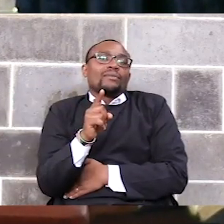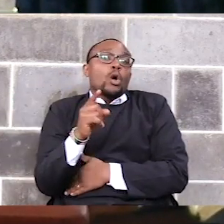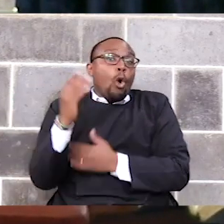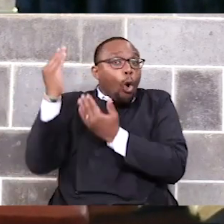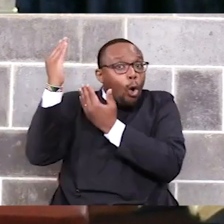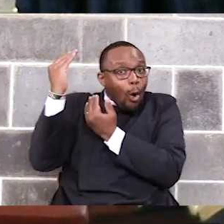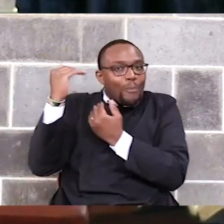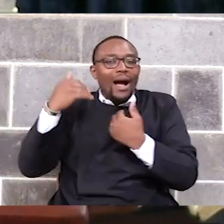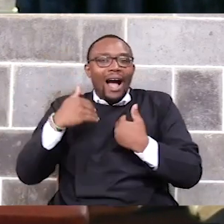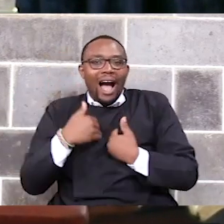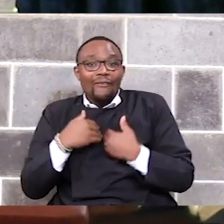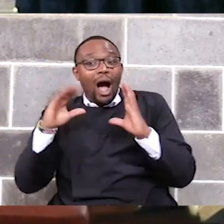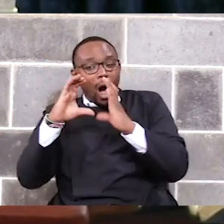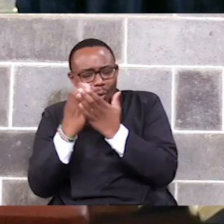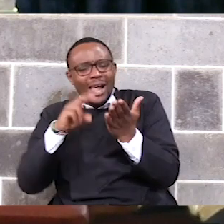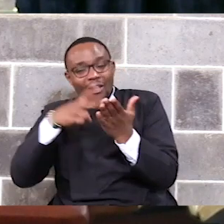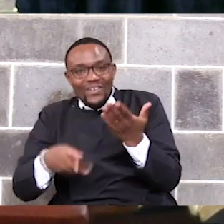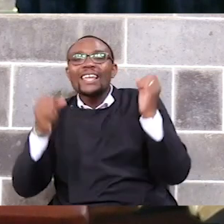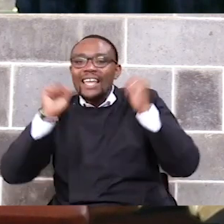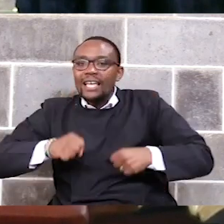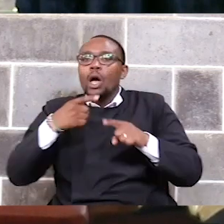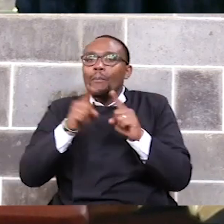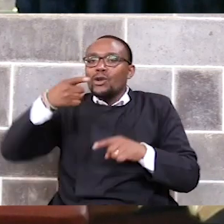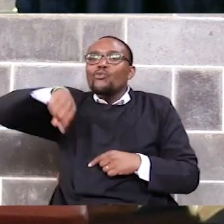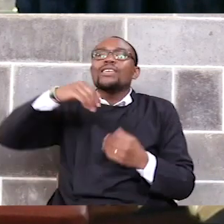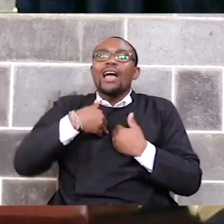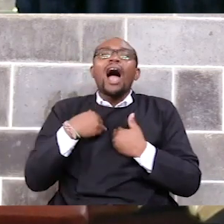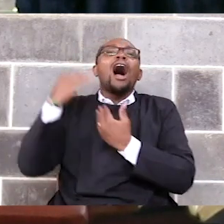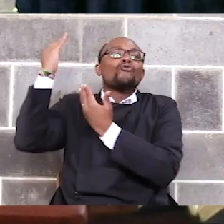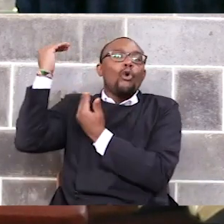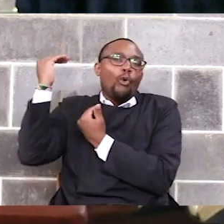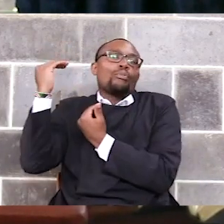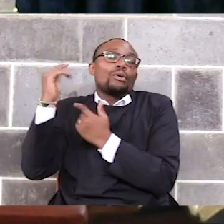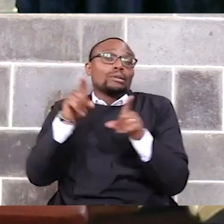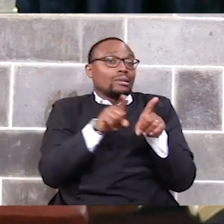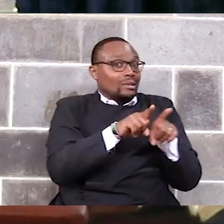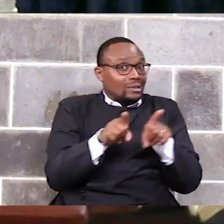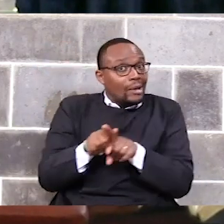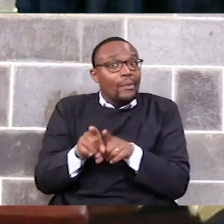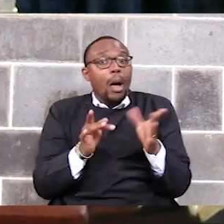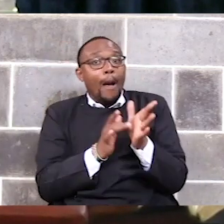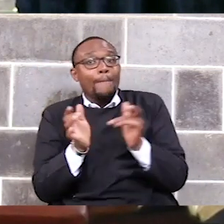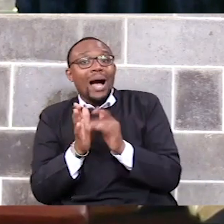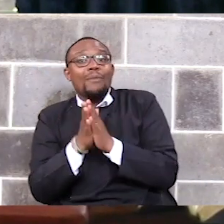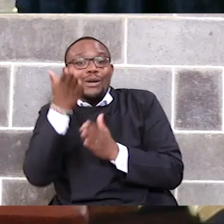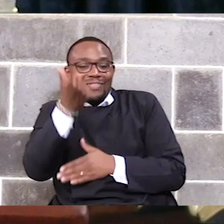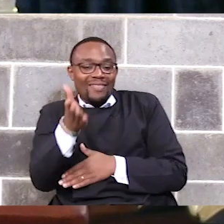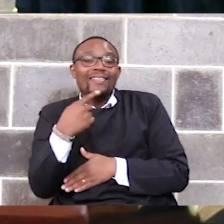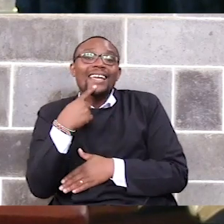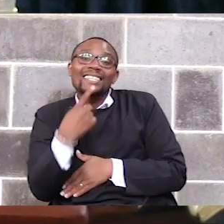slowly falling into despair. The same John writes in chapter 12 of verse 46 and says